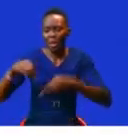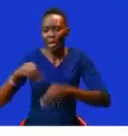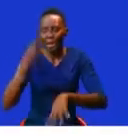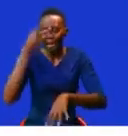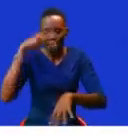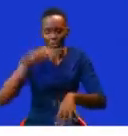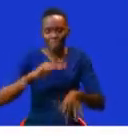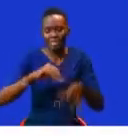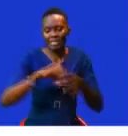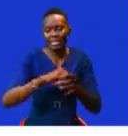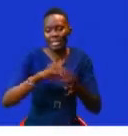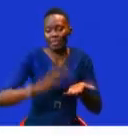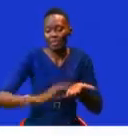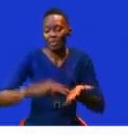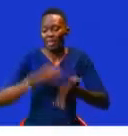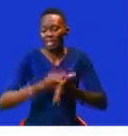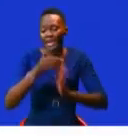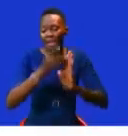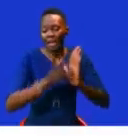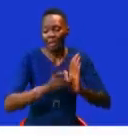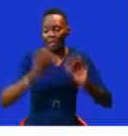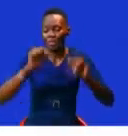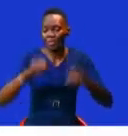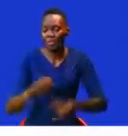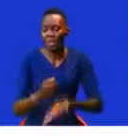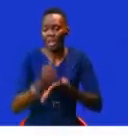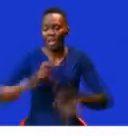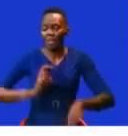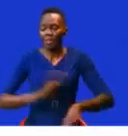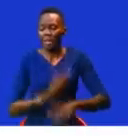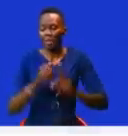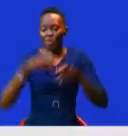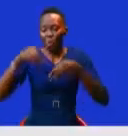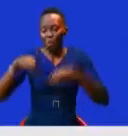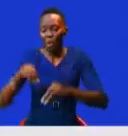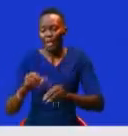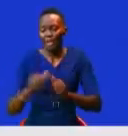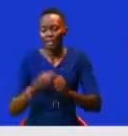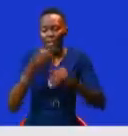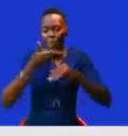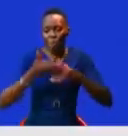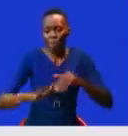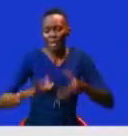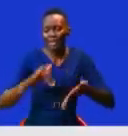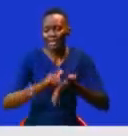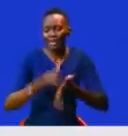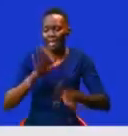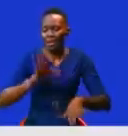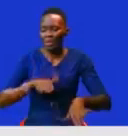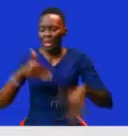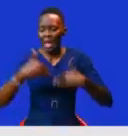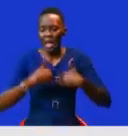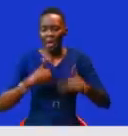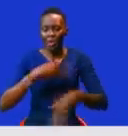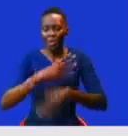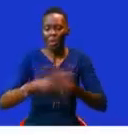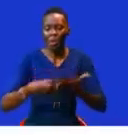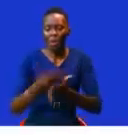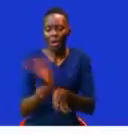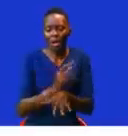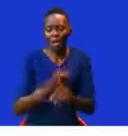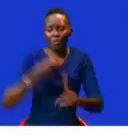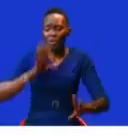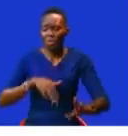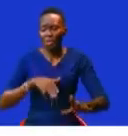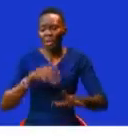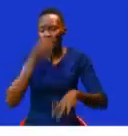Migori. Document wadwa chikawuno ni dikonyo. Wadwa manage the menstrual waste mamne wandut wa akwo meo kamano. And